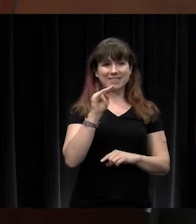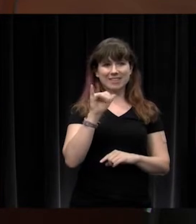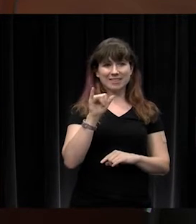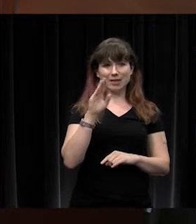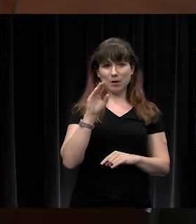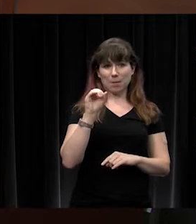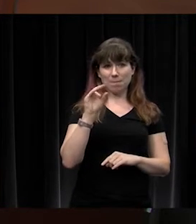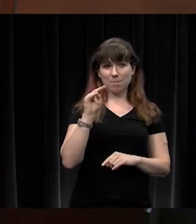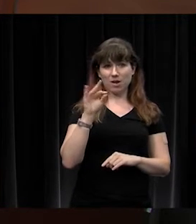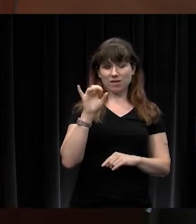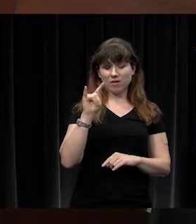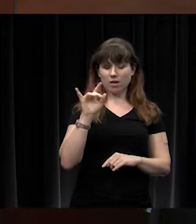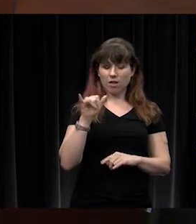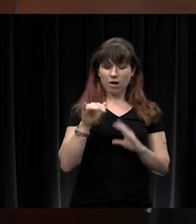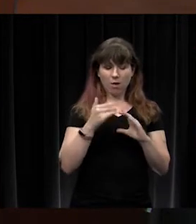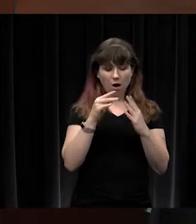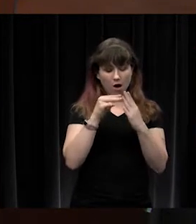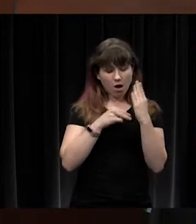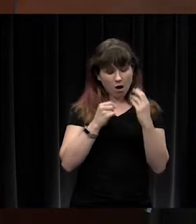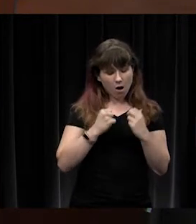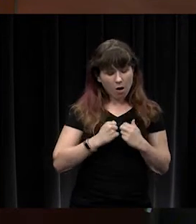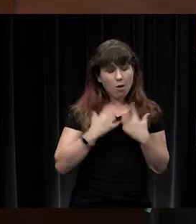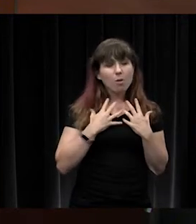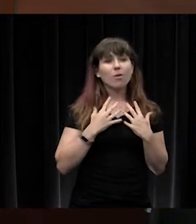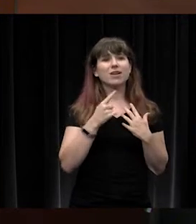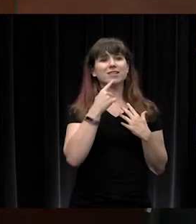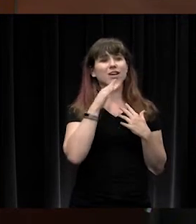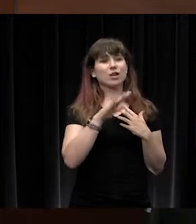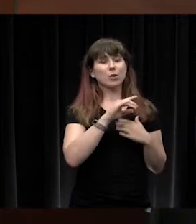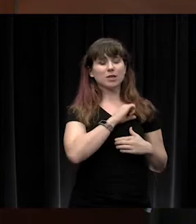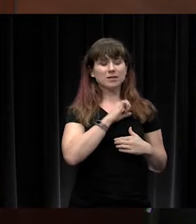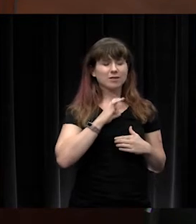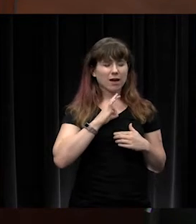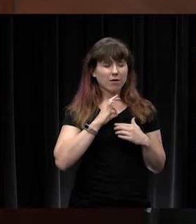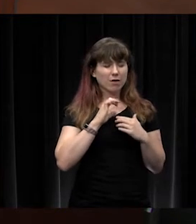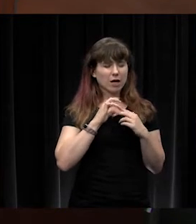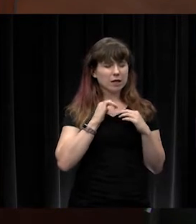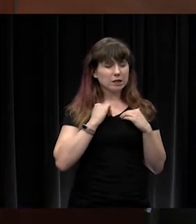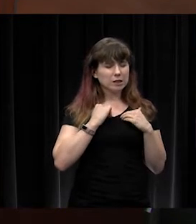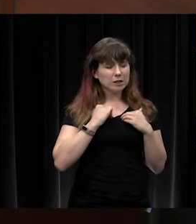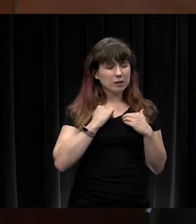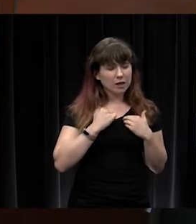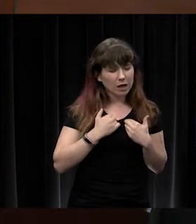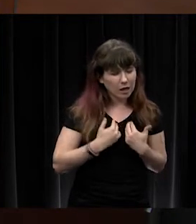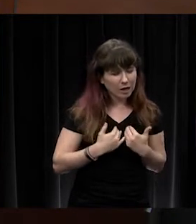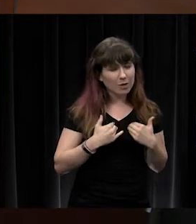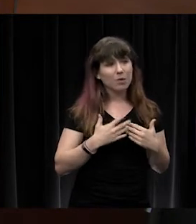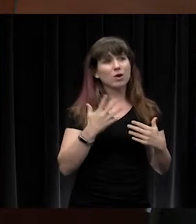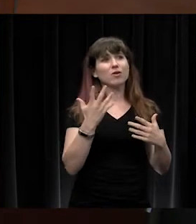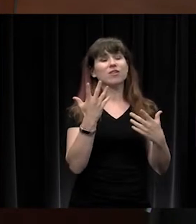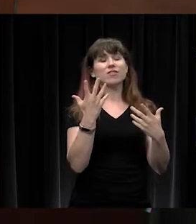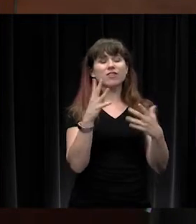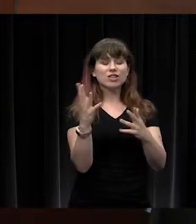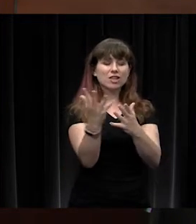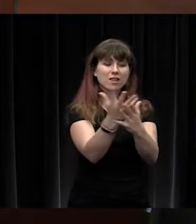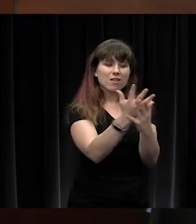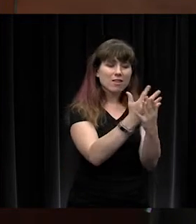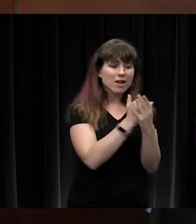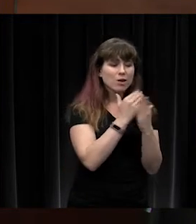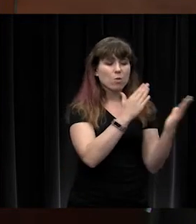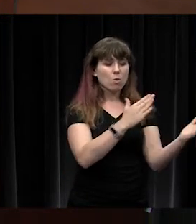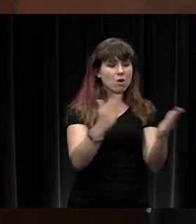foundation. Oh, yeah. And she says, your staff is bone tired, but we have procured, organized, stuffed, and delivered